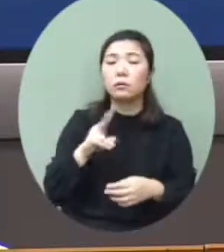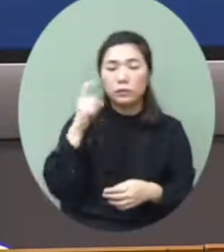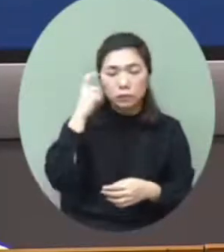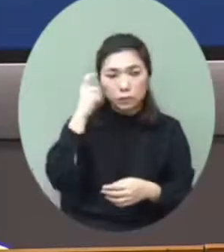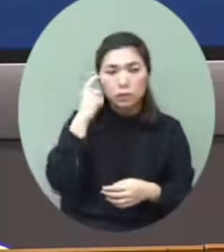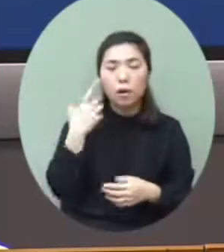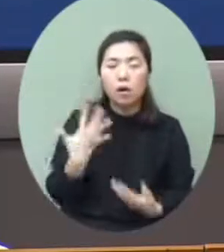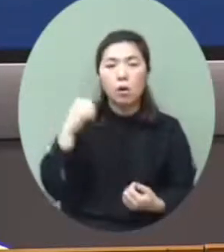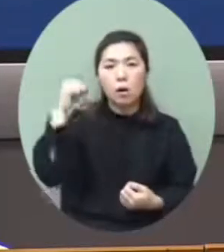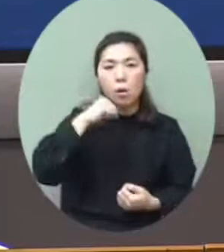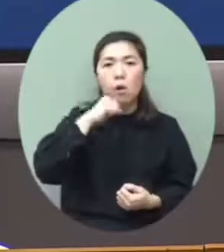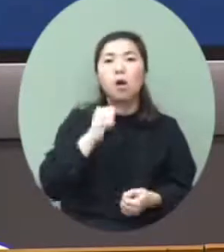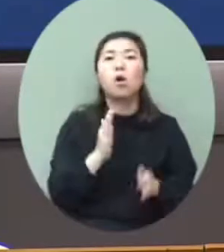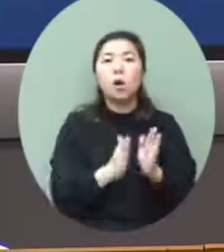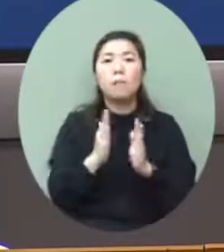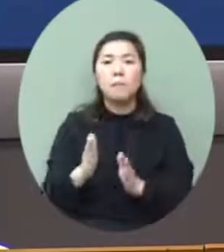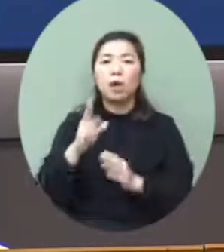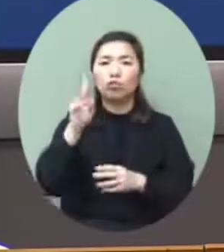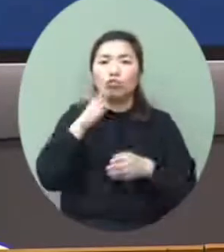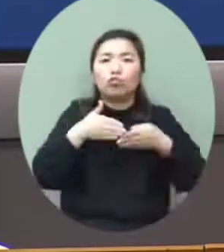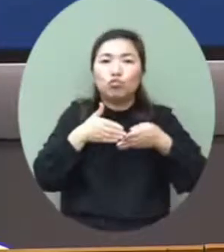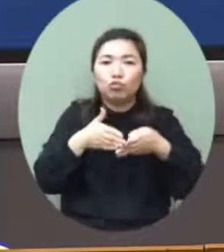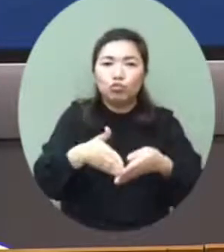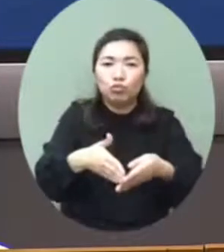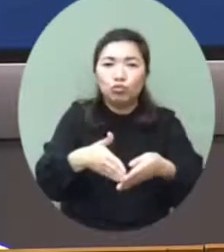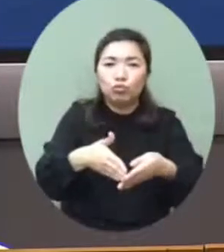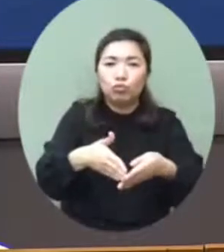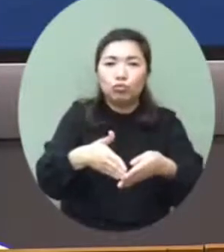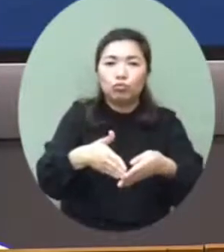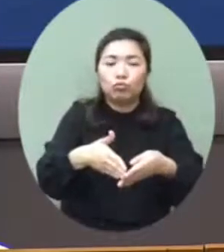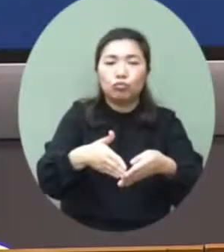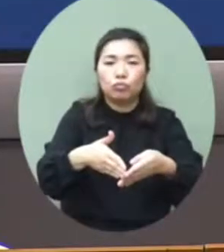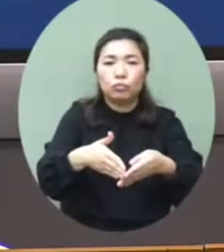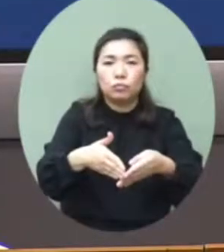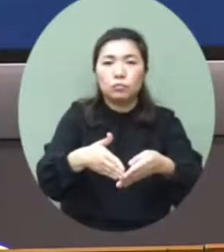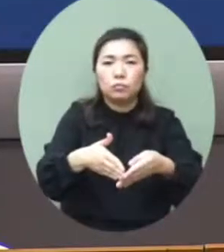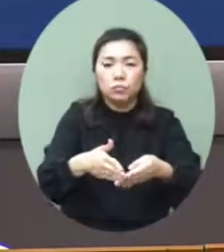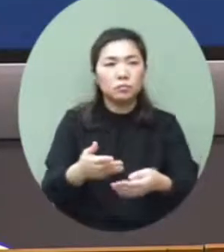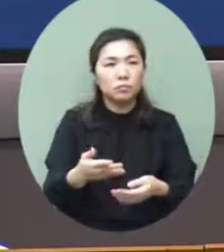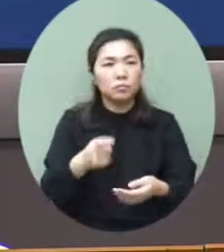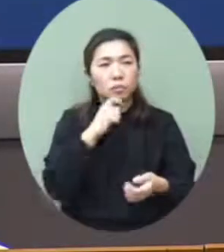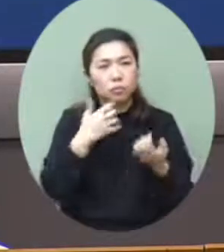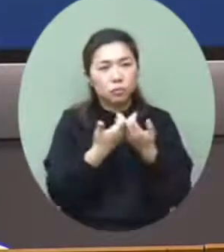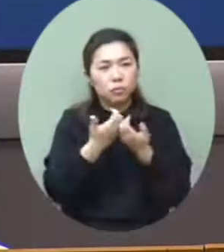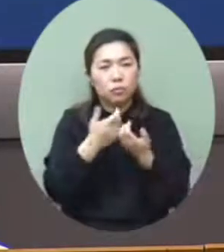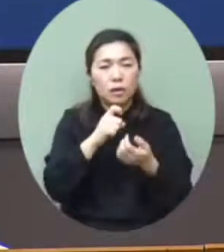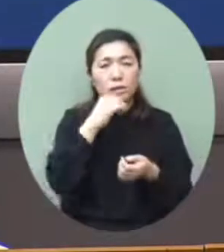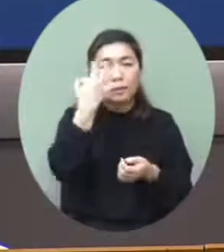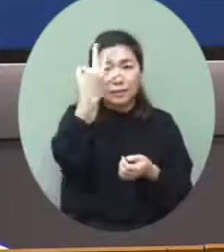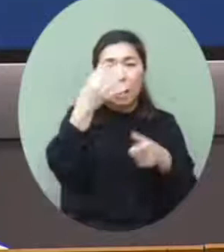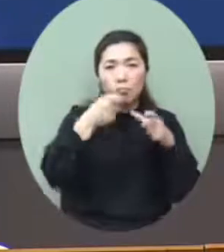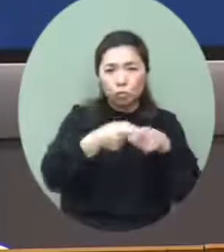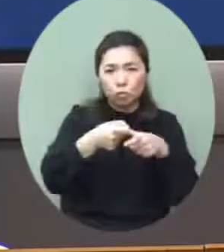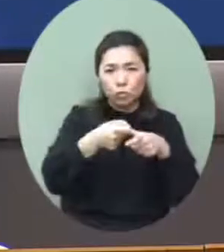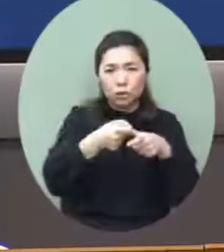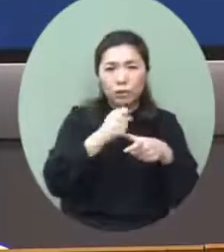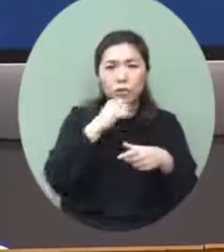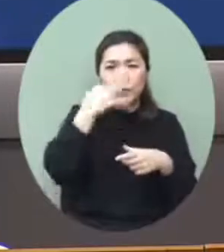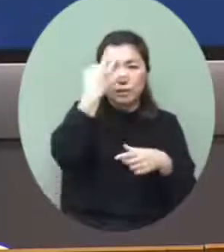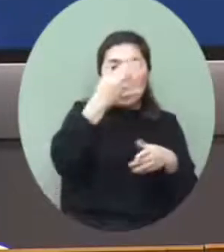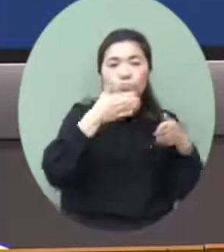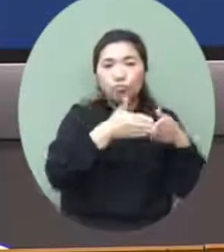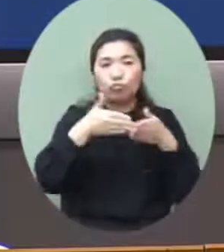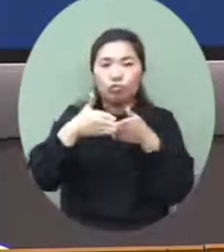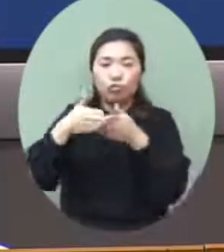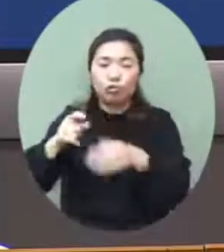From the Bureau, I heard from the Bureau last night that they are making arrangements for coffins to